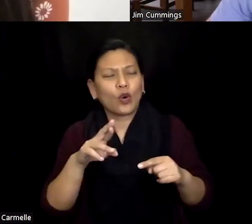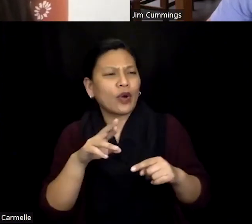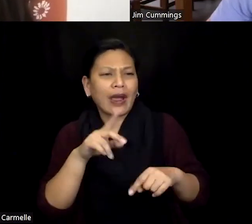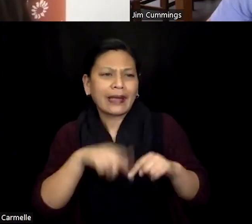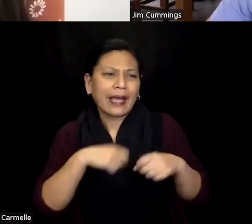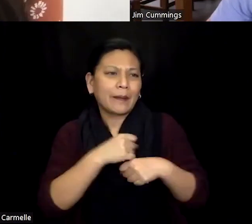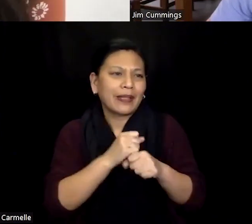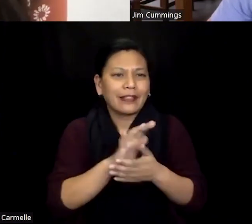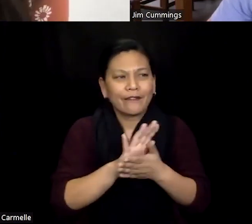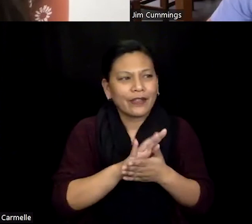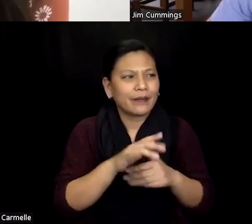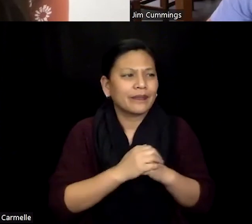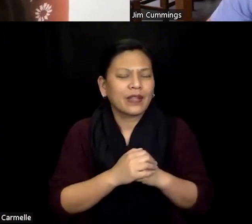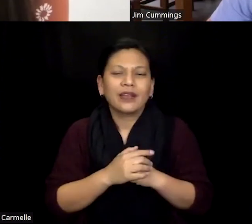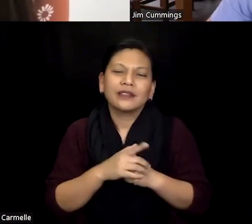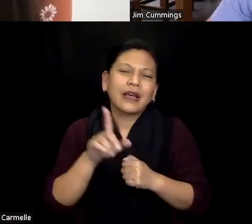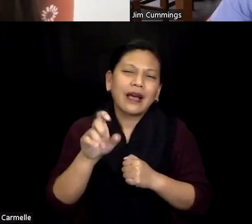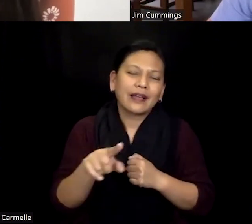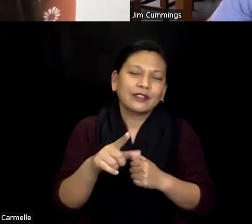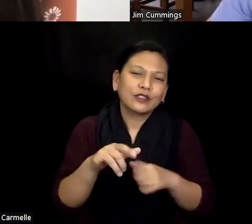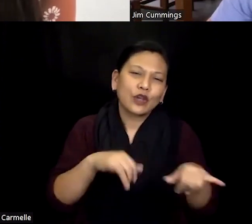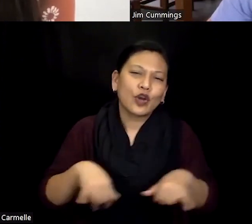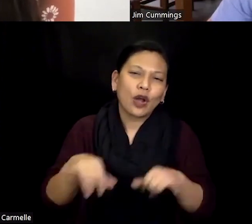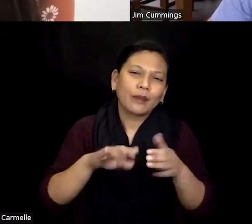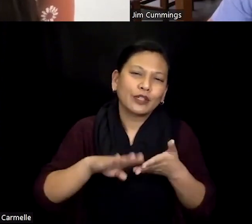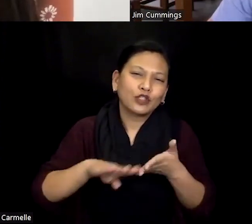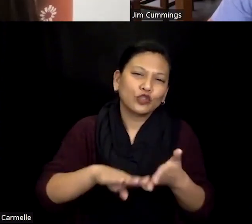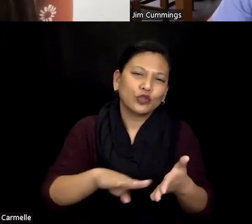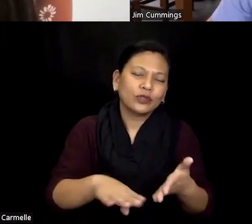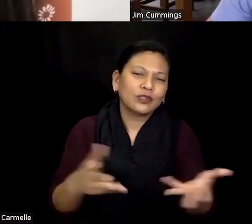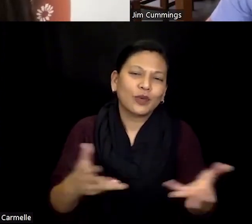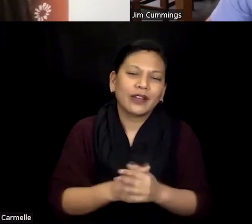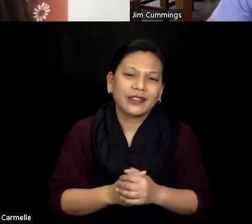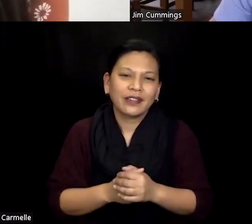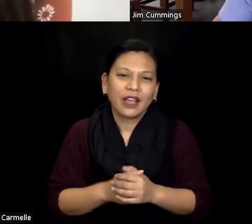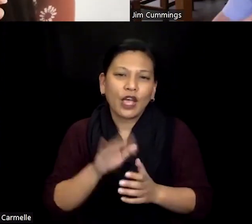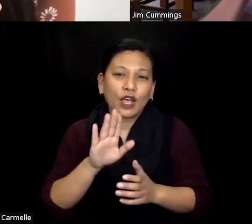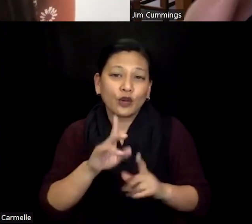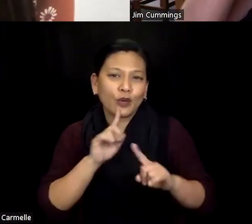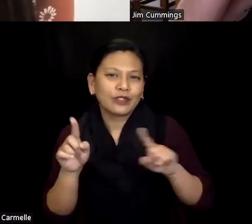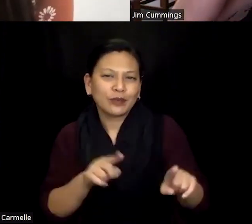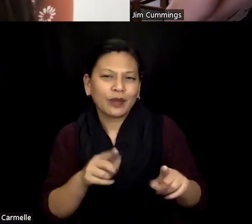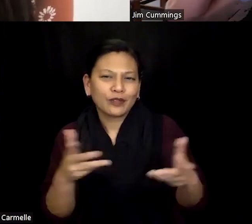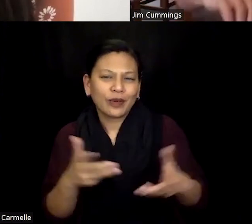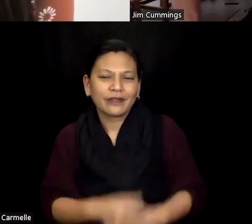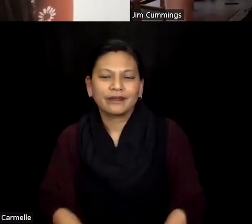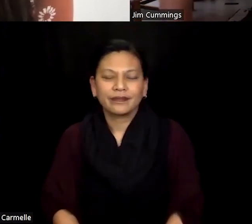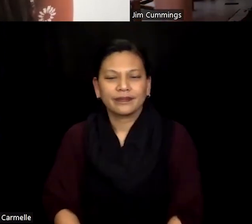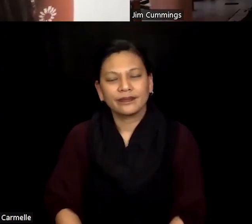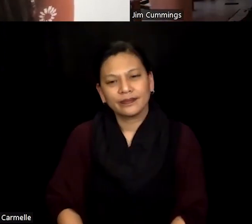if you have heard, like, what are the common excuses you've heard, and what would your rebuttal be to those